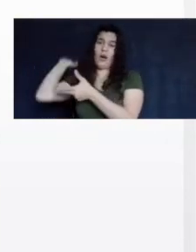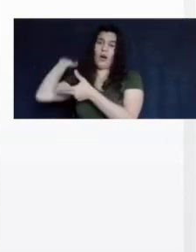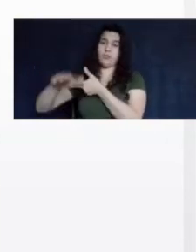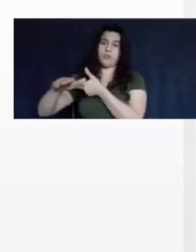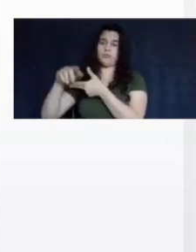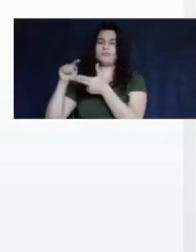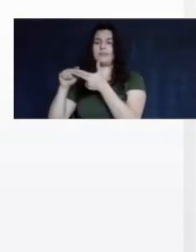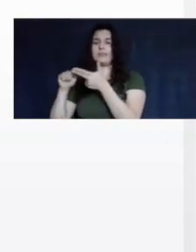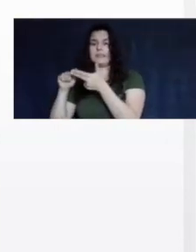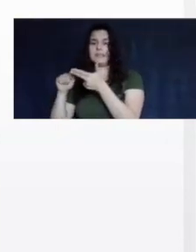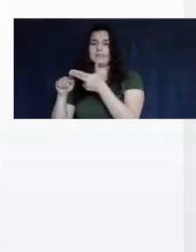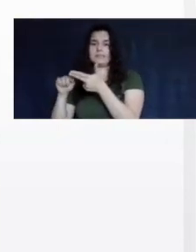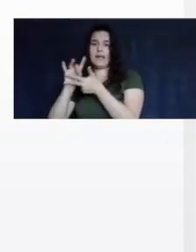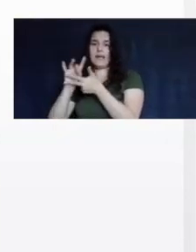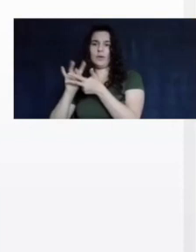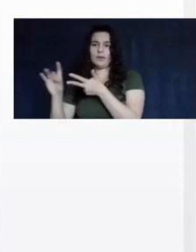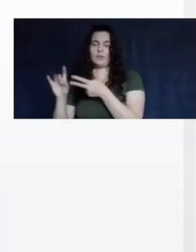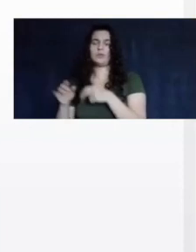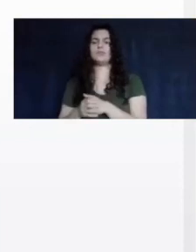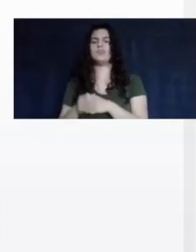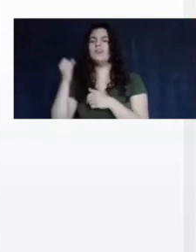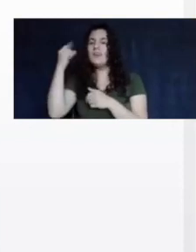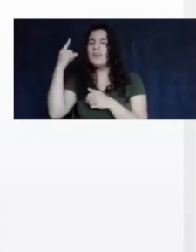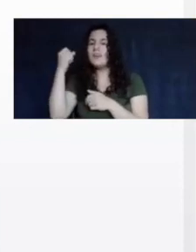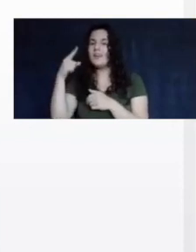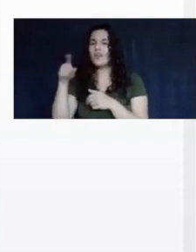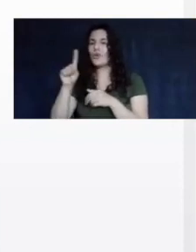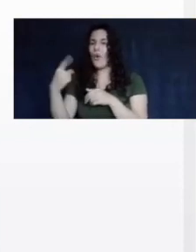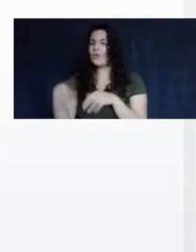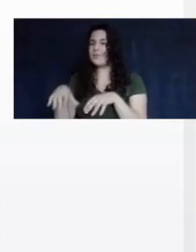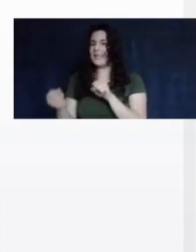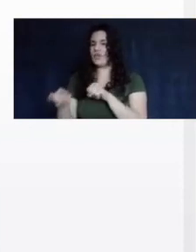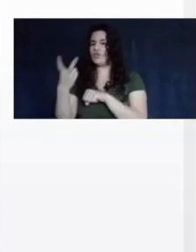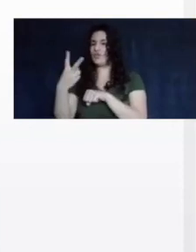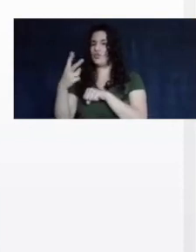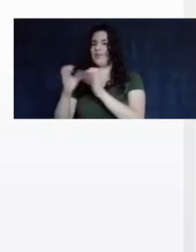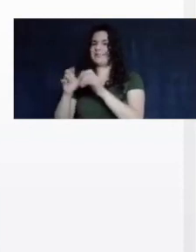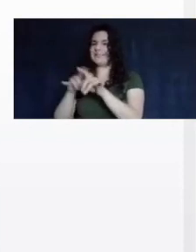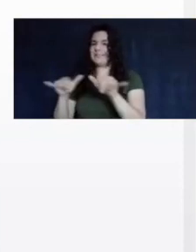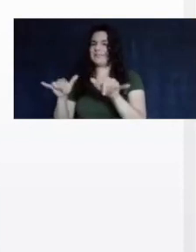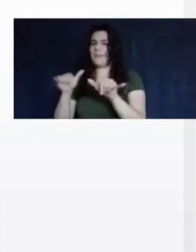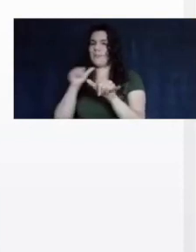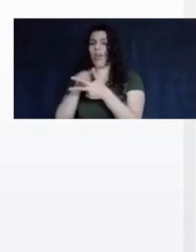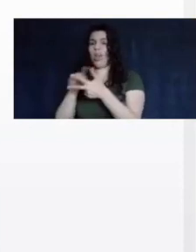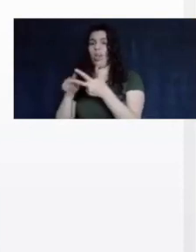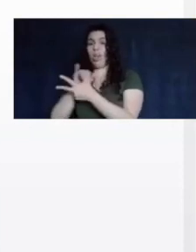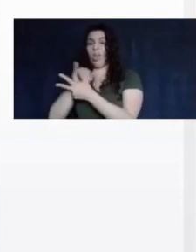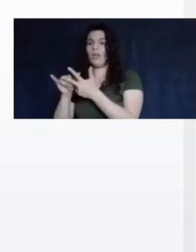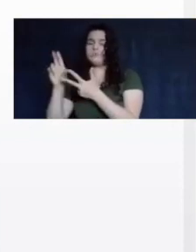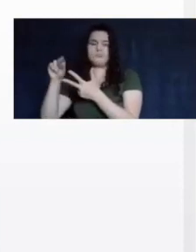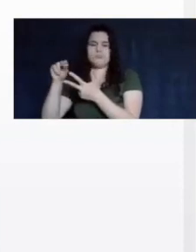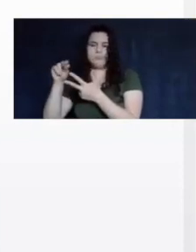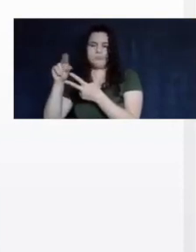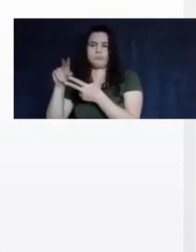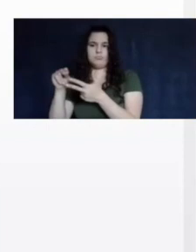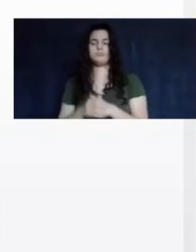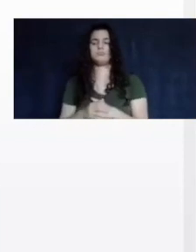taking more than 2 classes at a time. And then we roll back into the next summer where you're back to your 6 hours, and we move